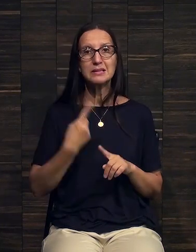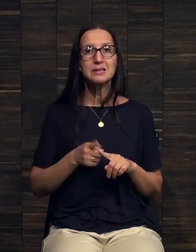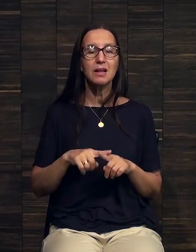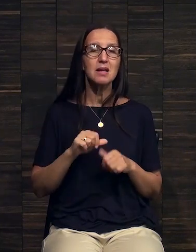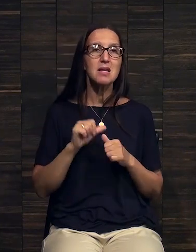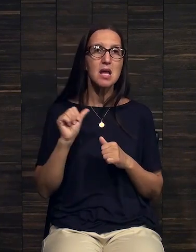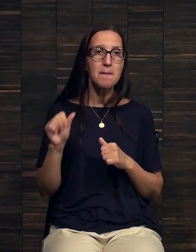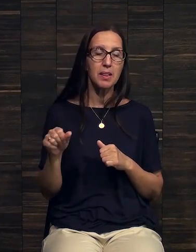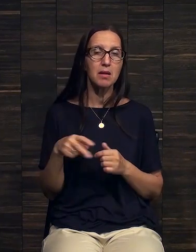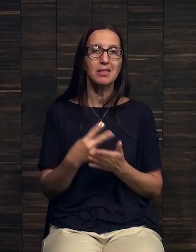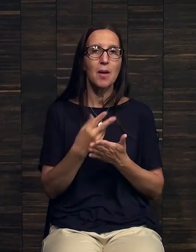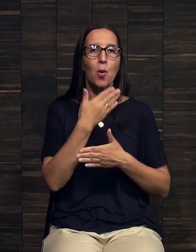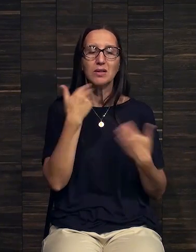And